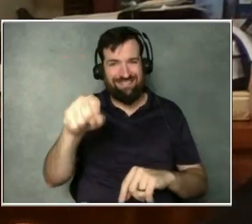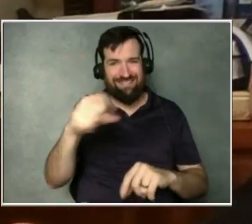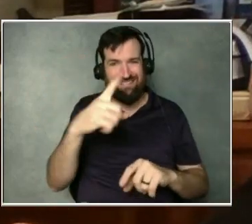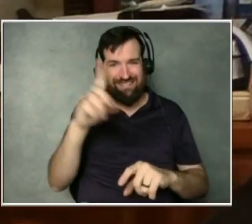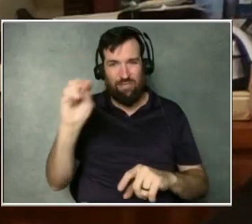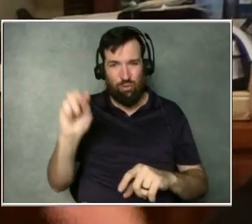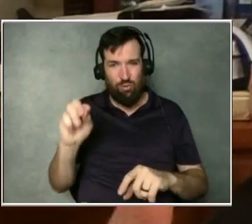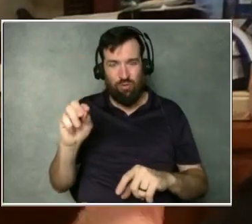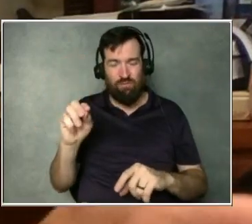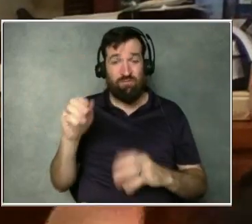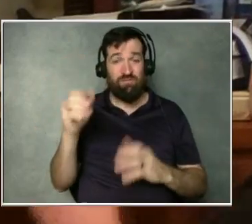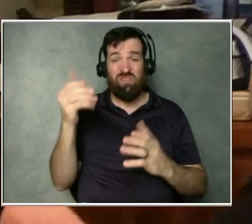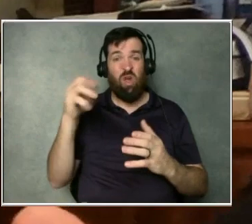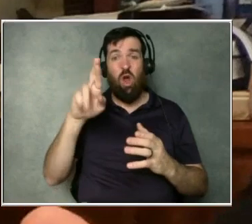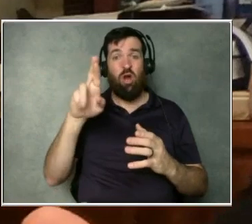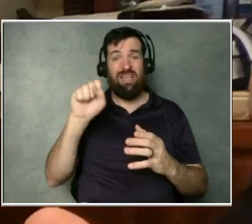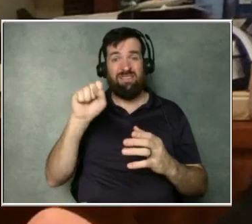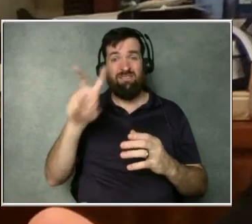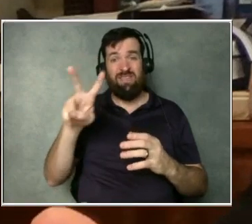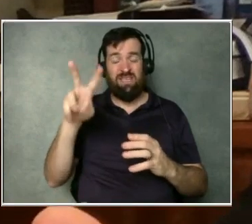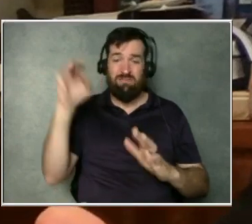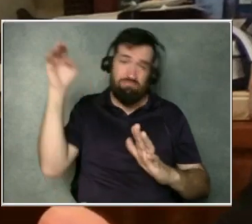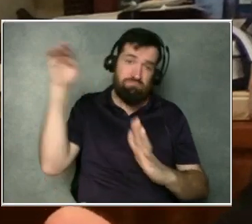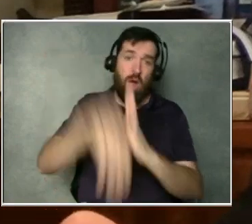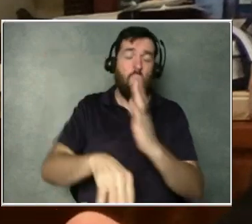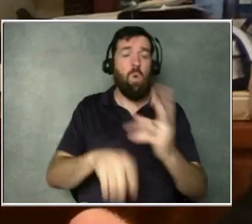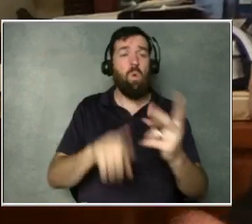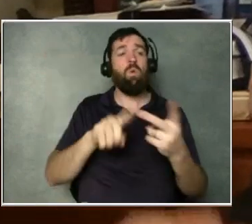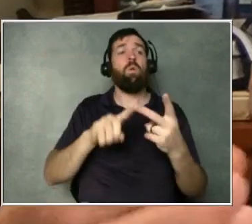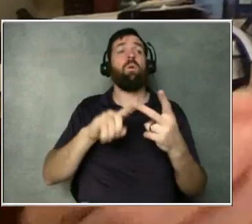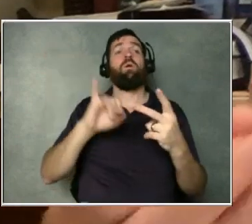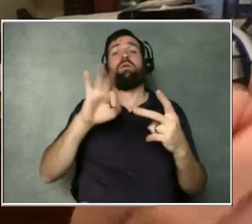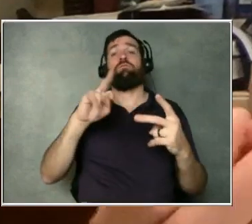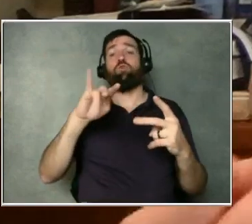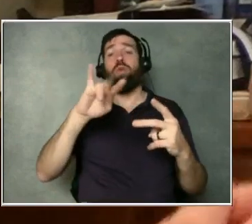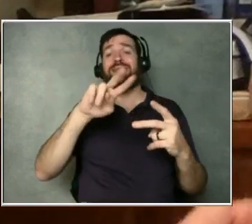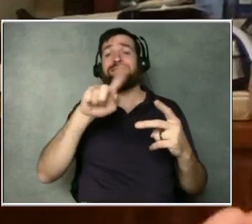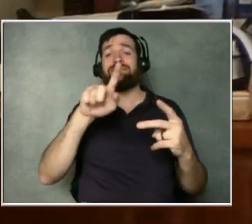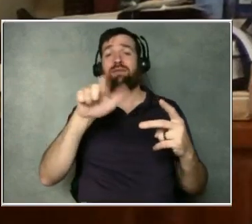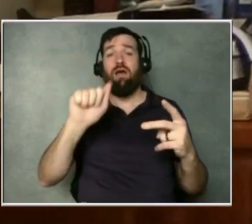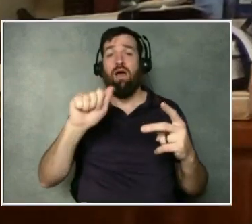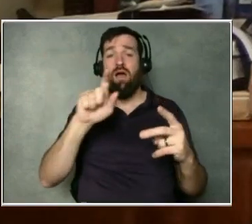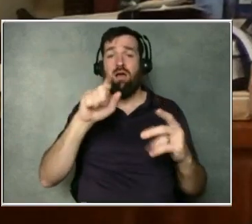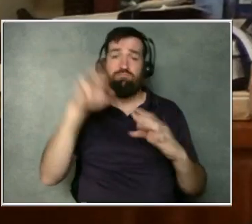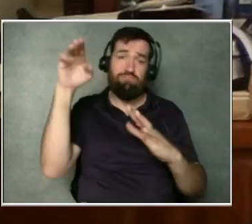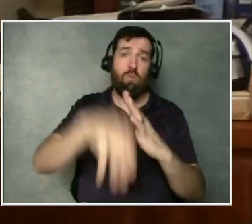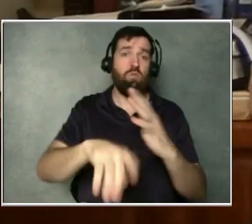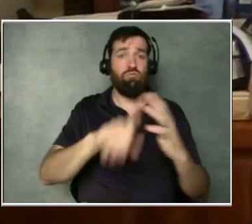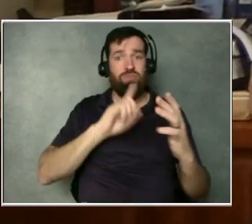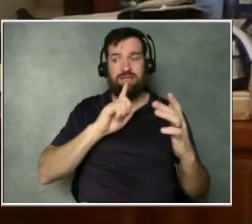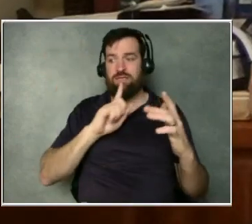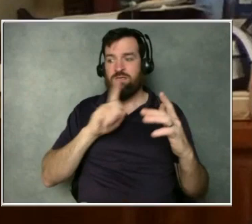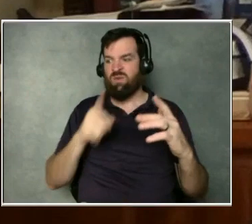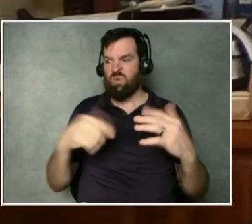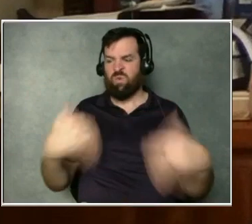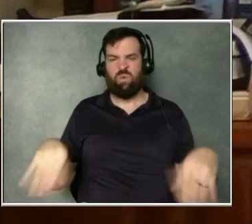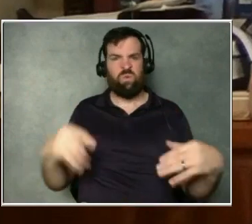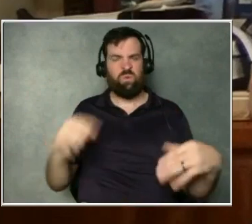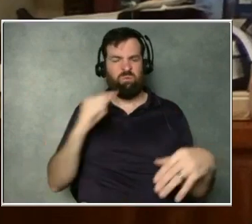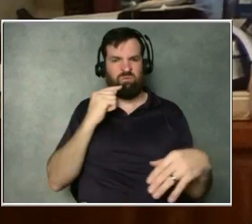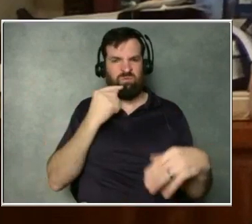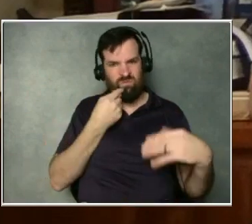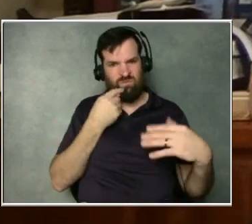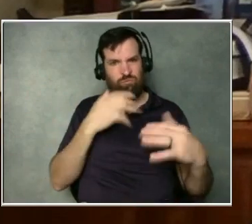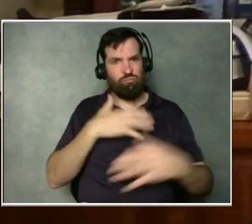no RSV. We had almost no influenza. And those are really harbinger, respiratory viruses.